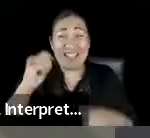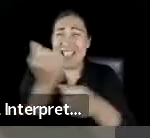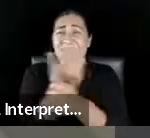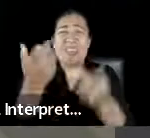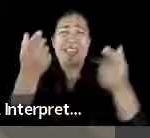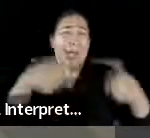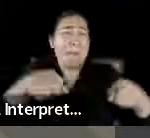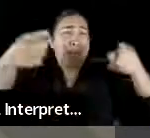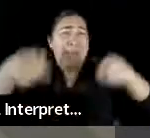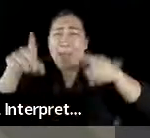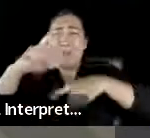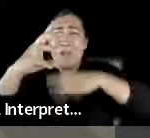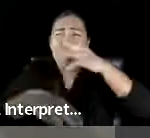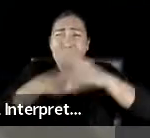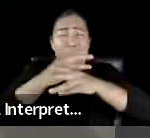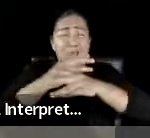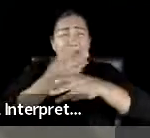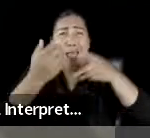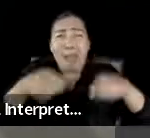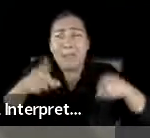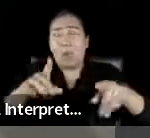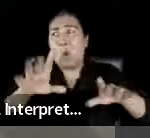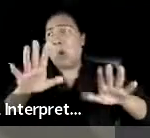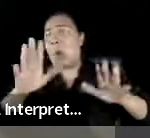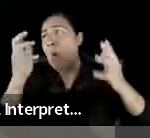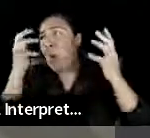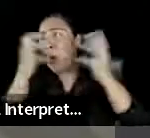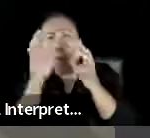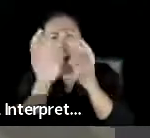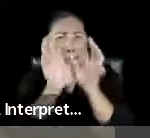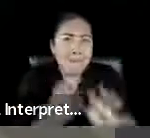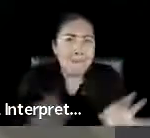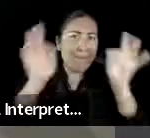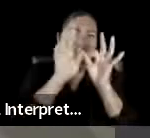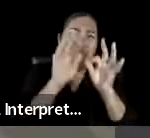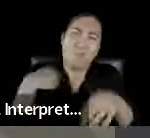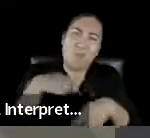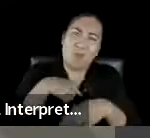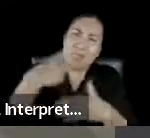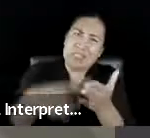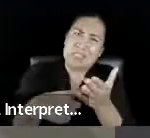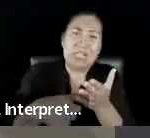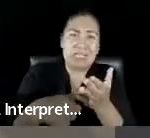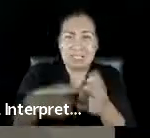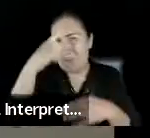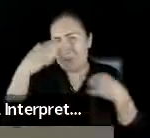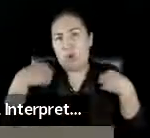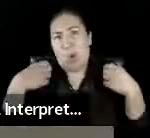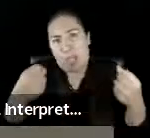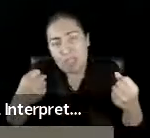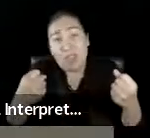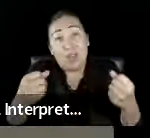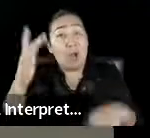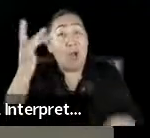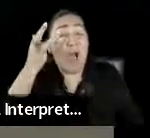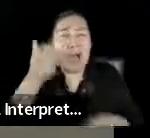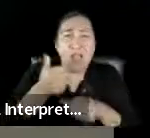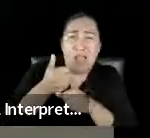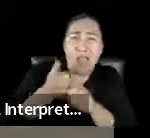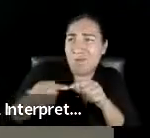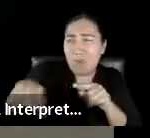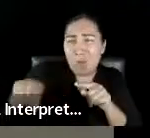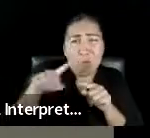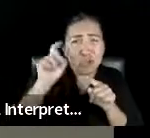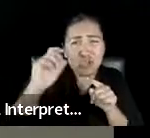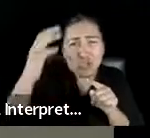world right now, it is imperative that we discuss mental health, because everyone needs to know